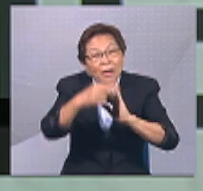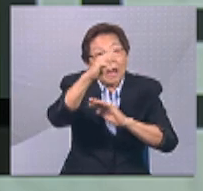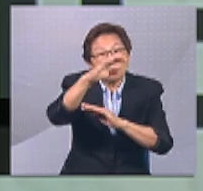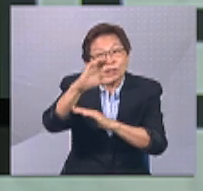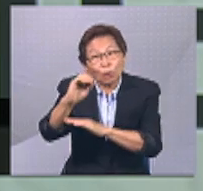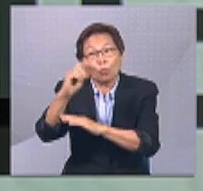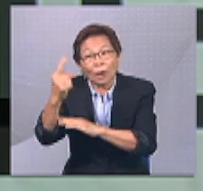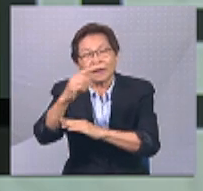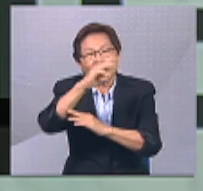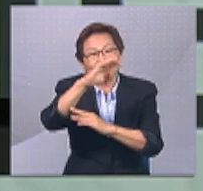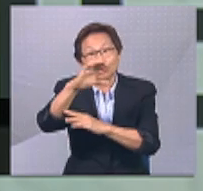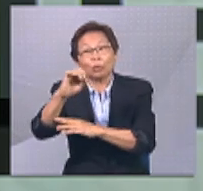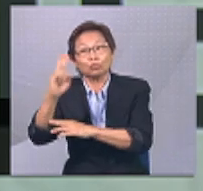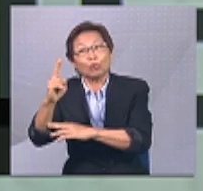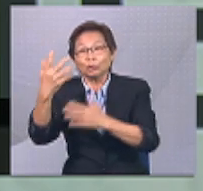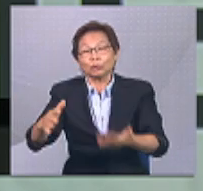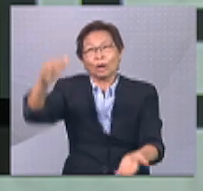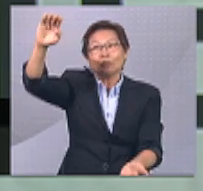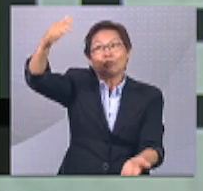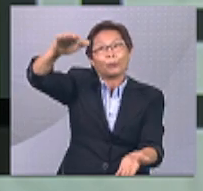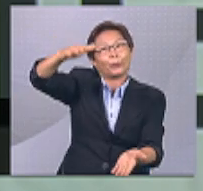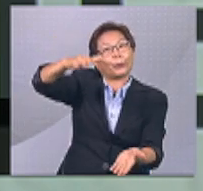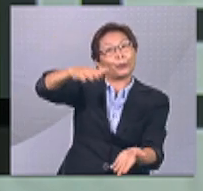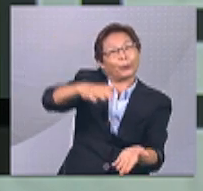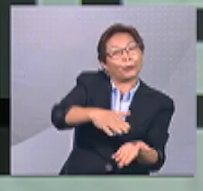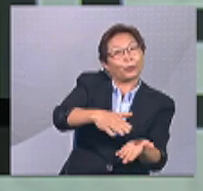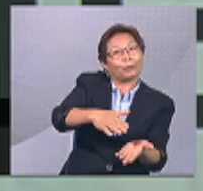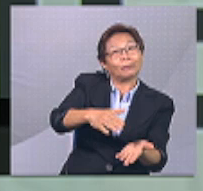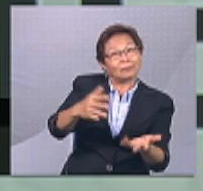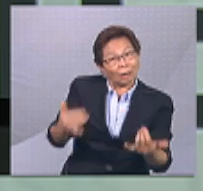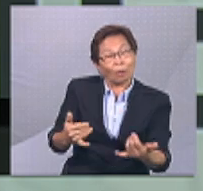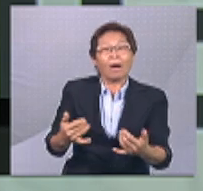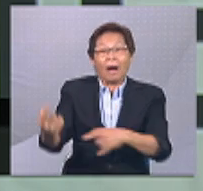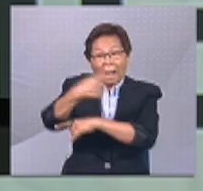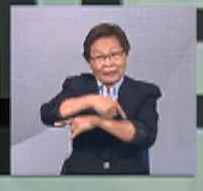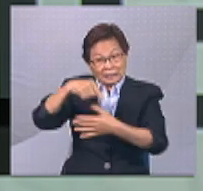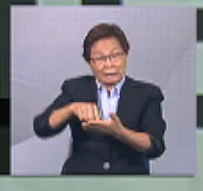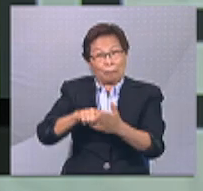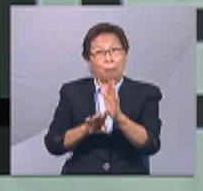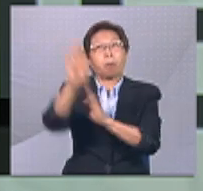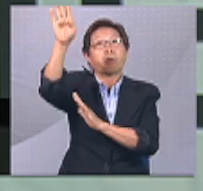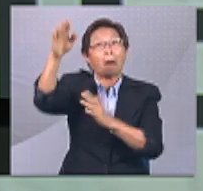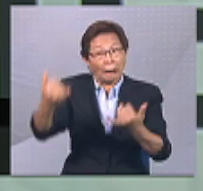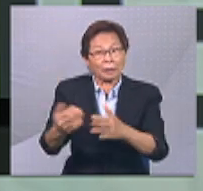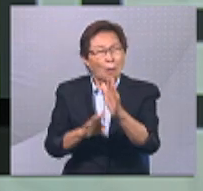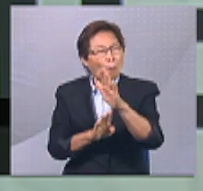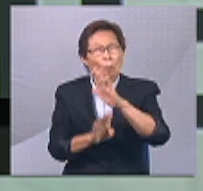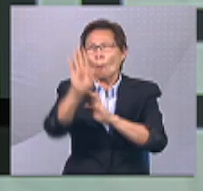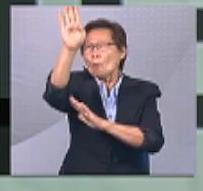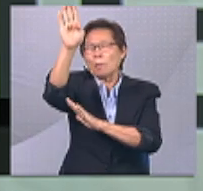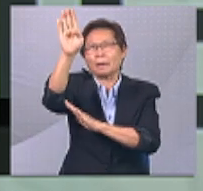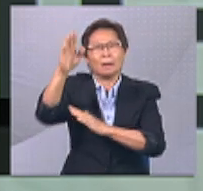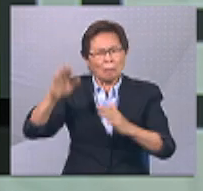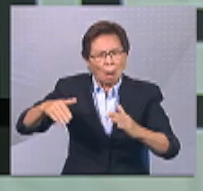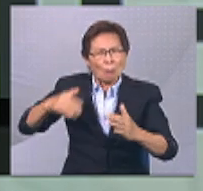1 and 2 managed to reduce the cases. Today is supposed to be the peak, but if our peak, we have not seen a